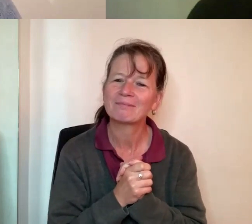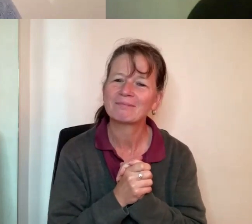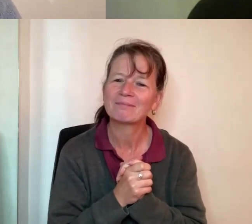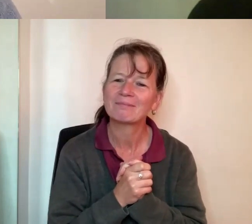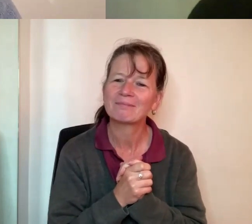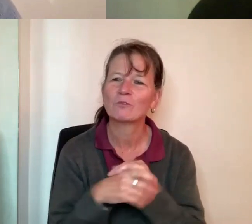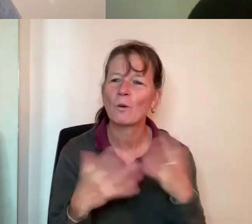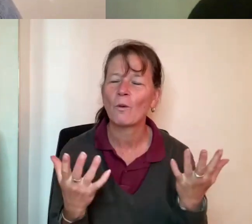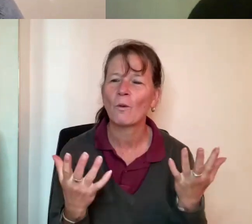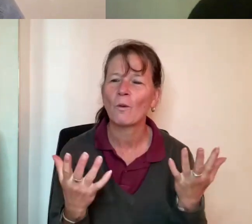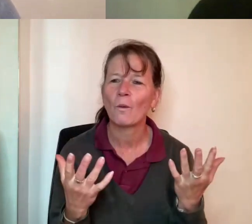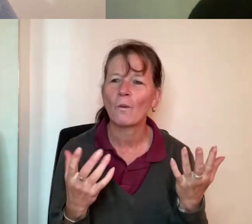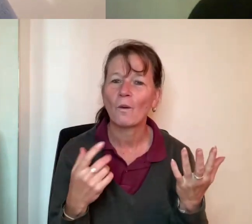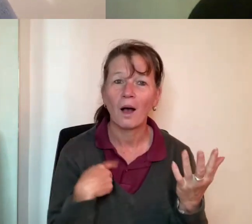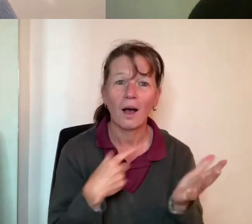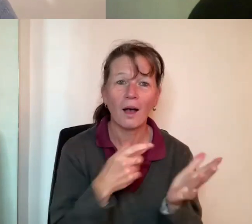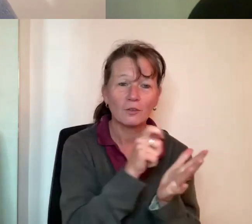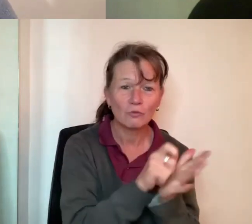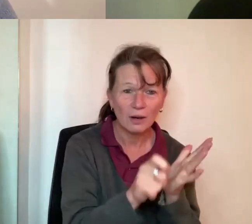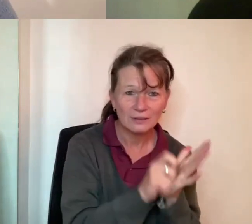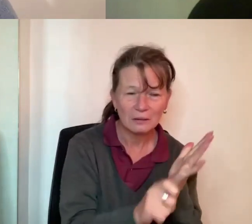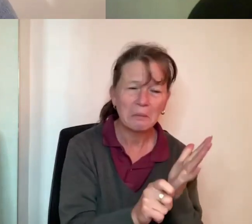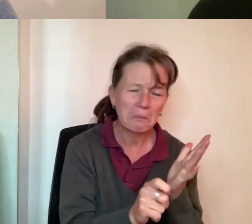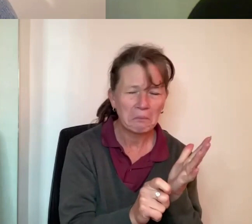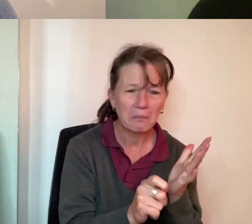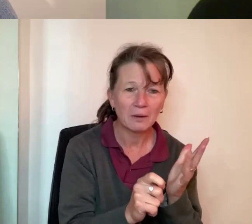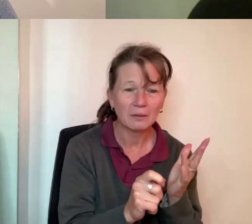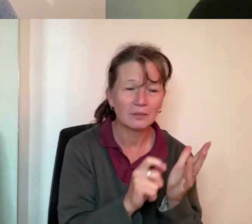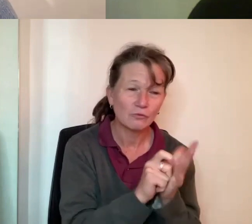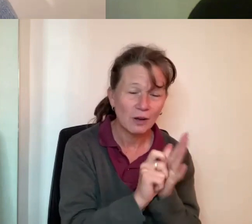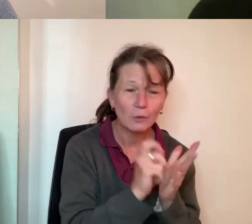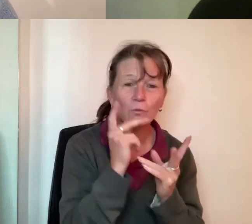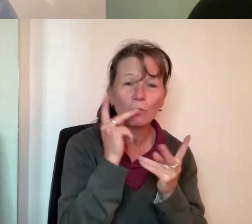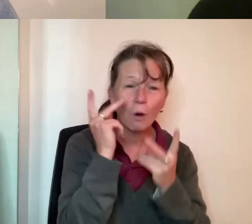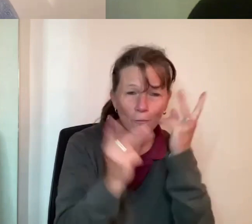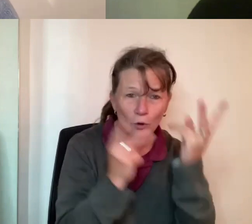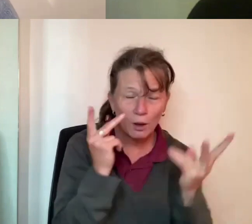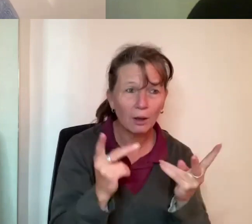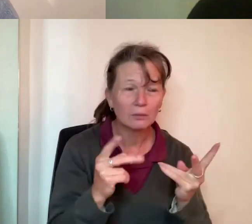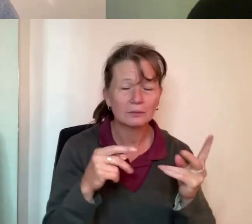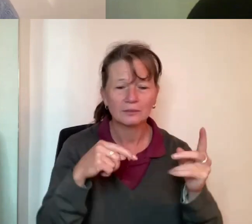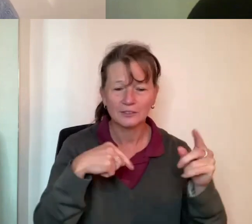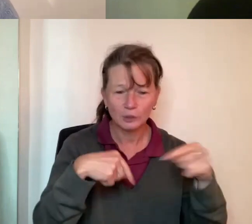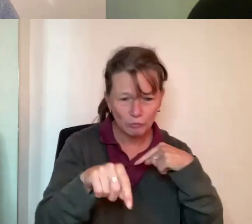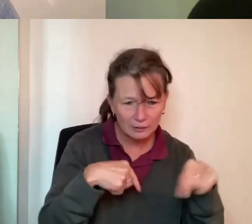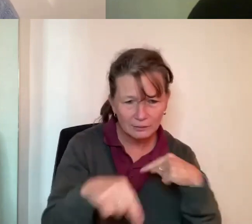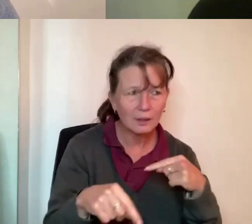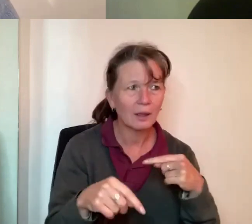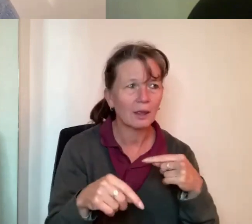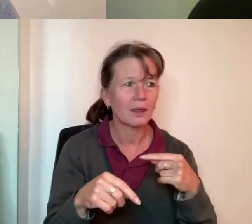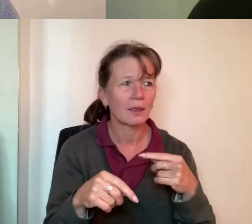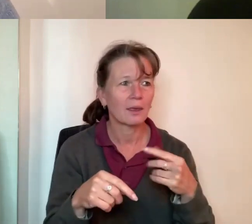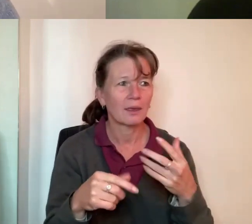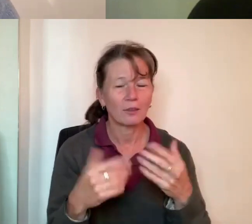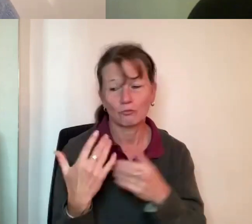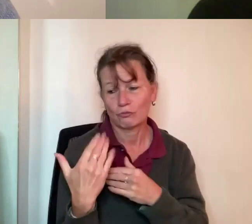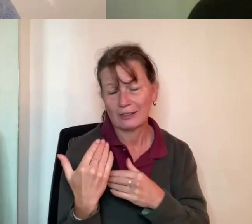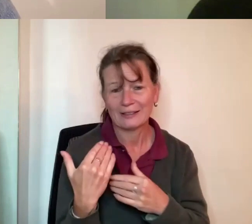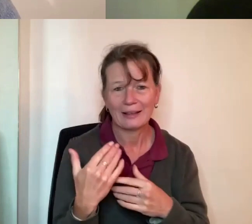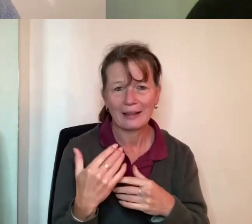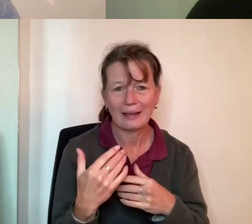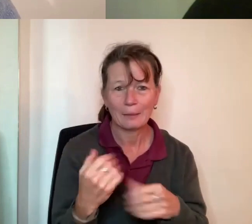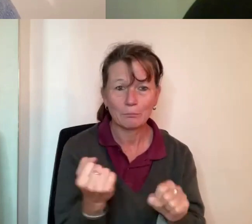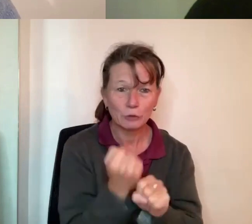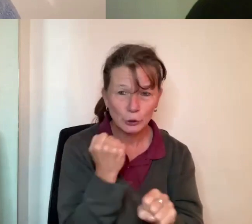I'm a writer mainly for opera, and I'm a director, and I'm more recently a